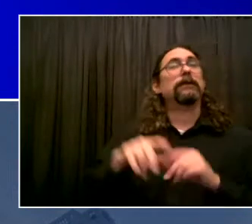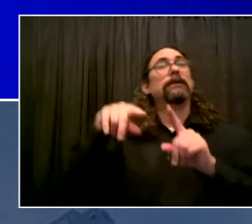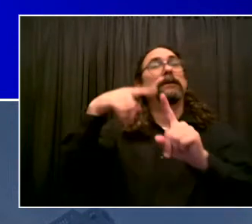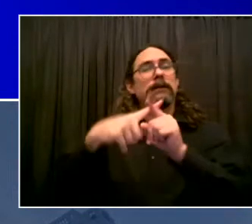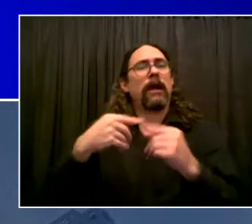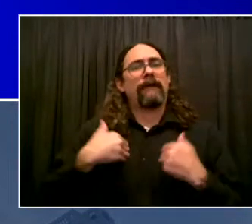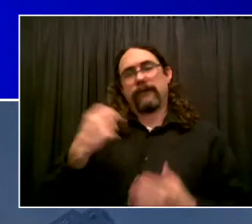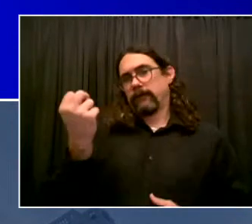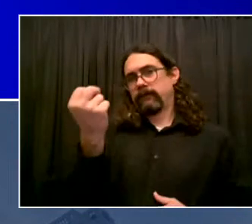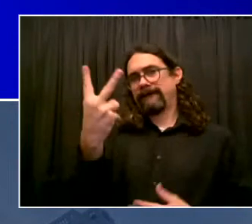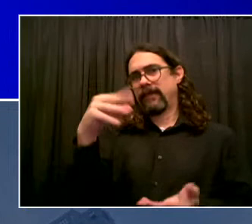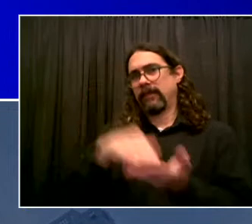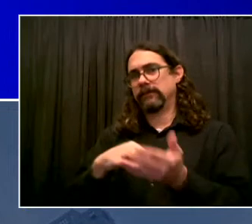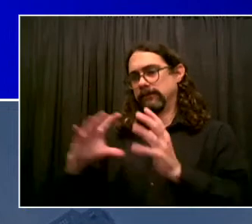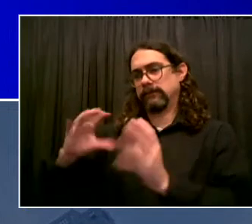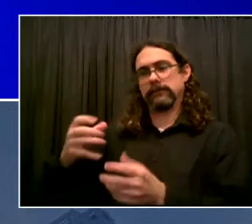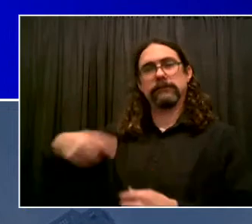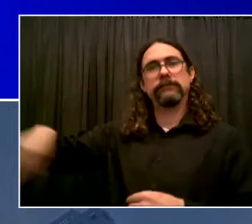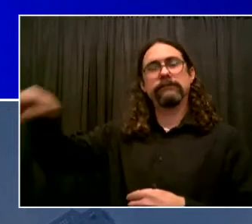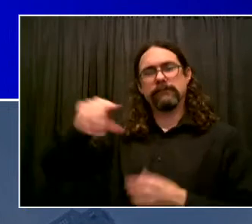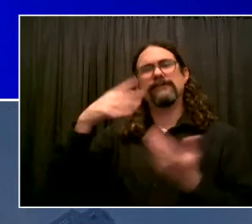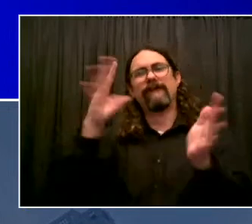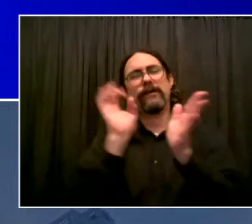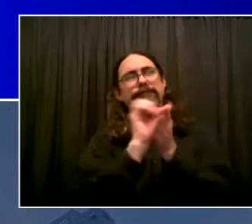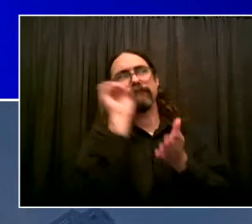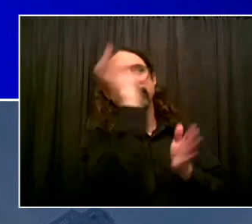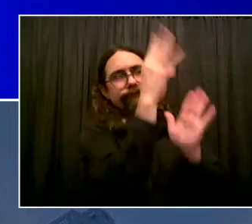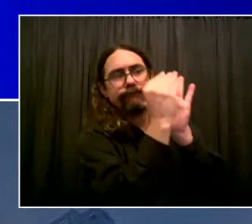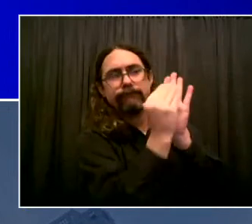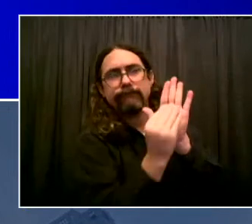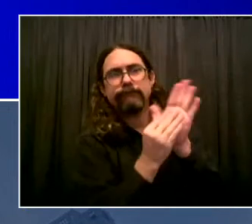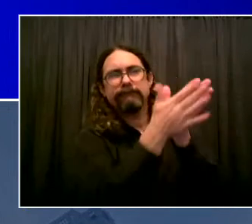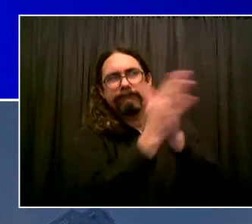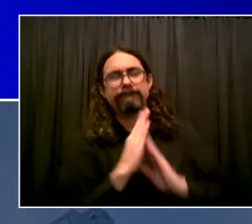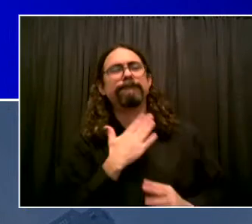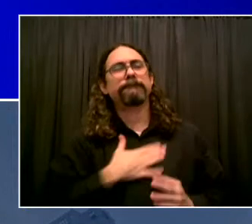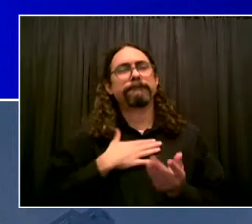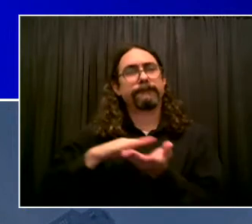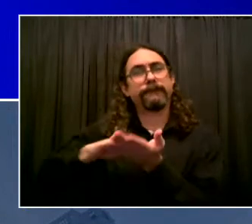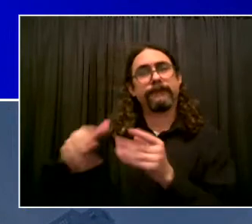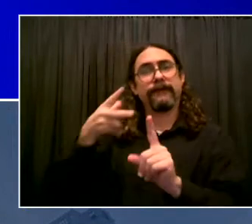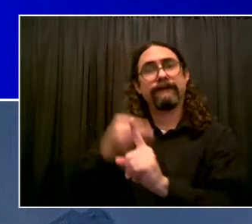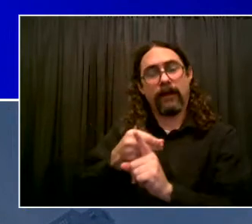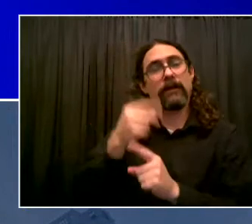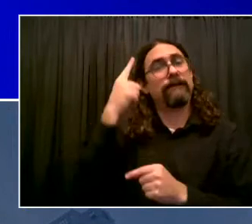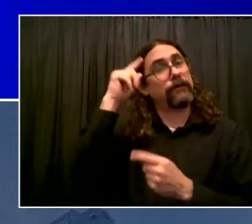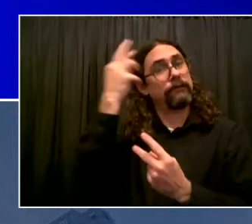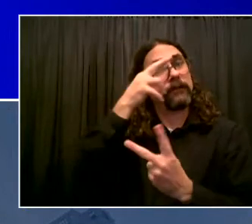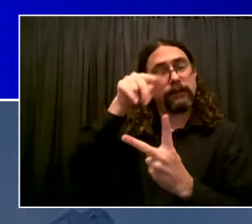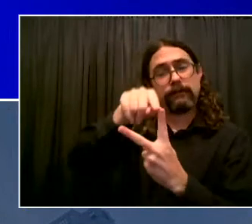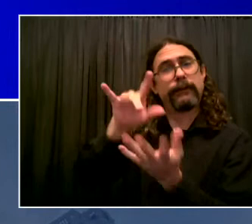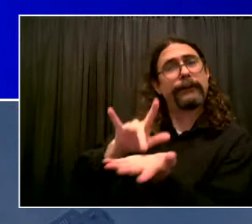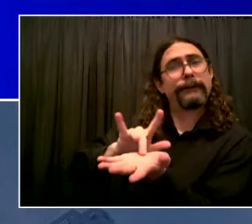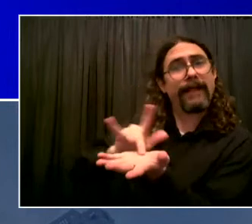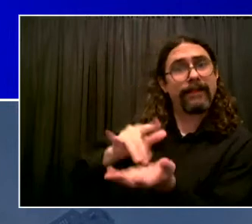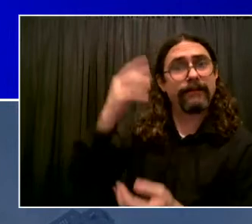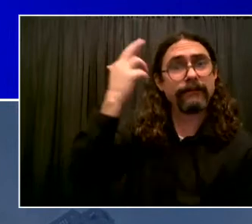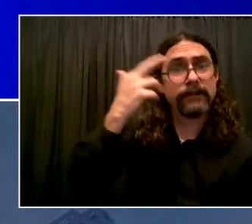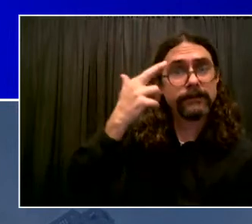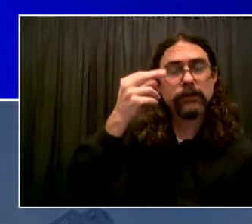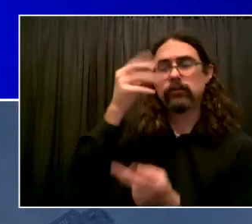answer. Either they get the exemption or they don't, and then they should act accordingly. If they don't get the exemption, come back to work. If they do, then they